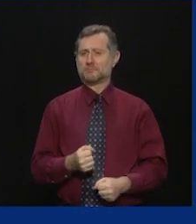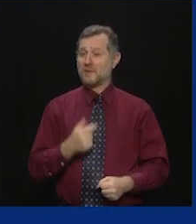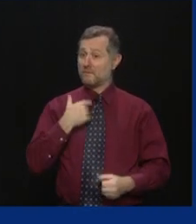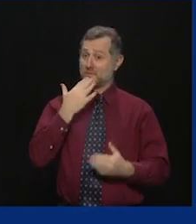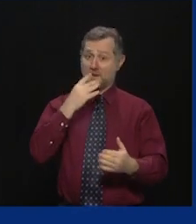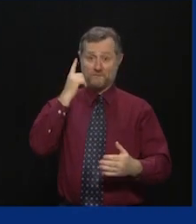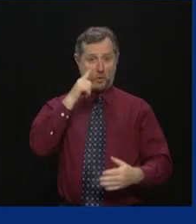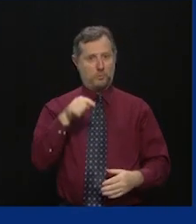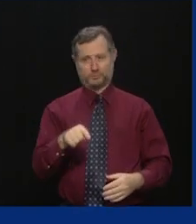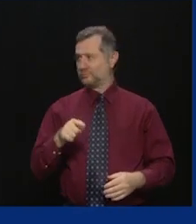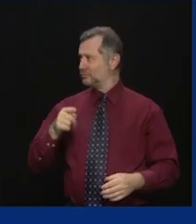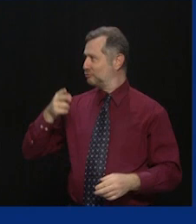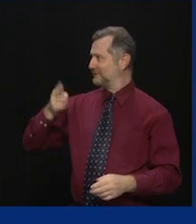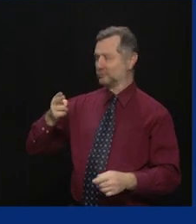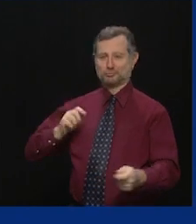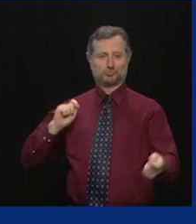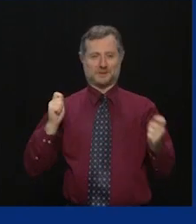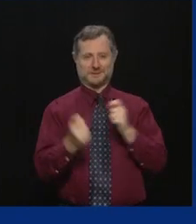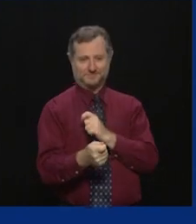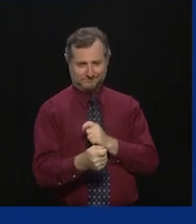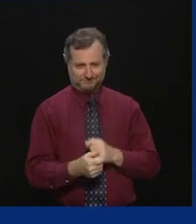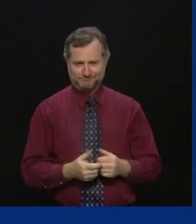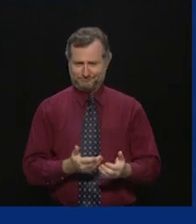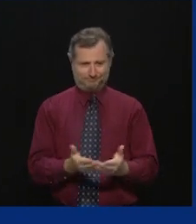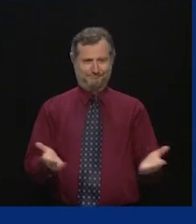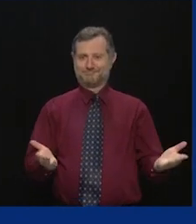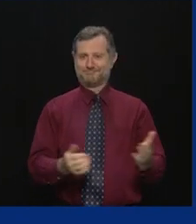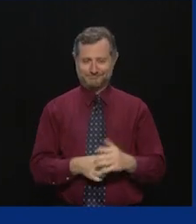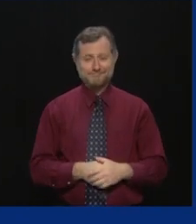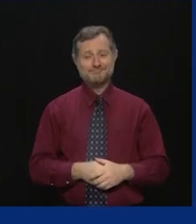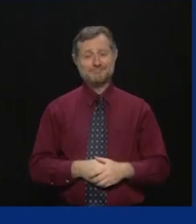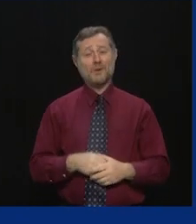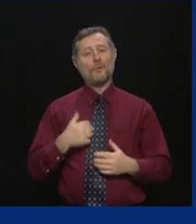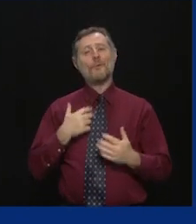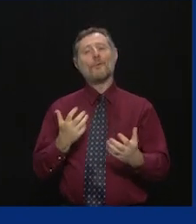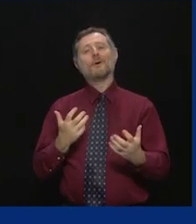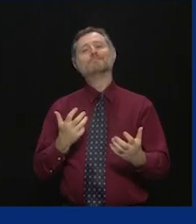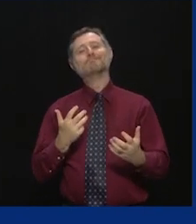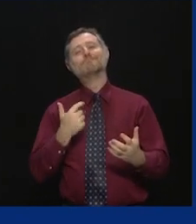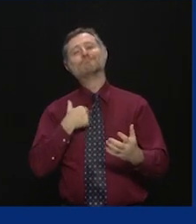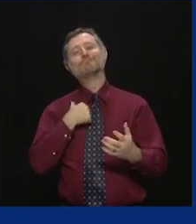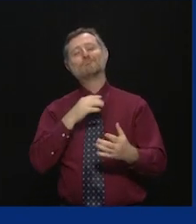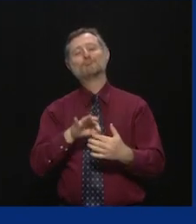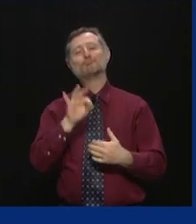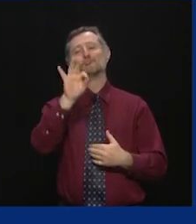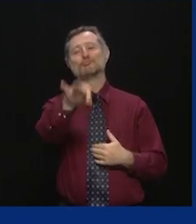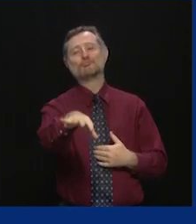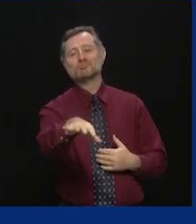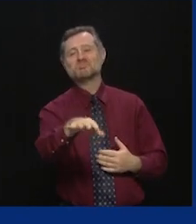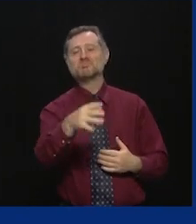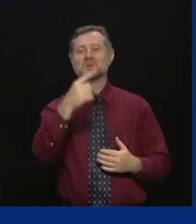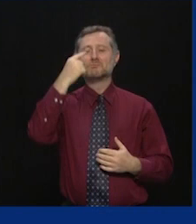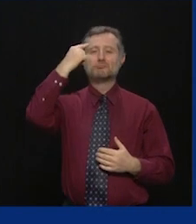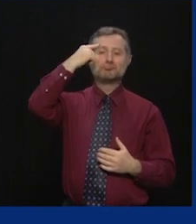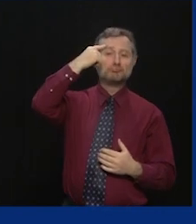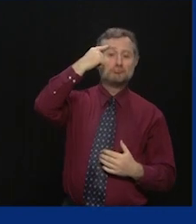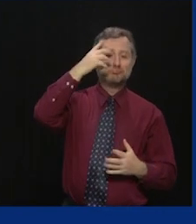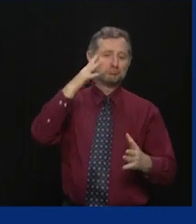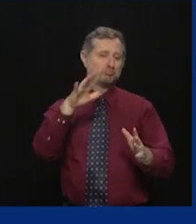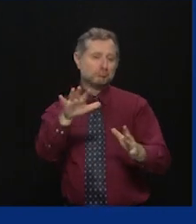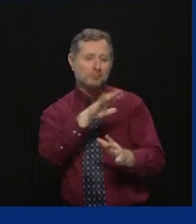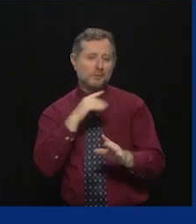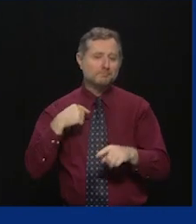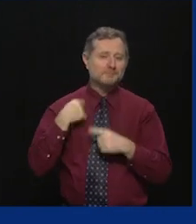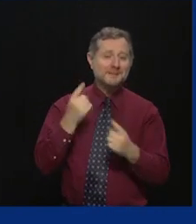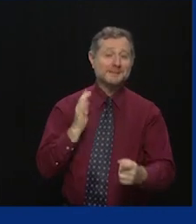downtown. I want to leave this community with this thought. Throughout our history, Rochester has reinvented